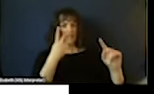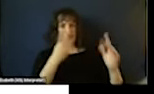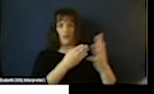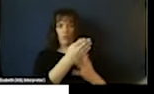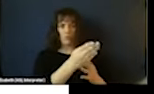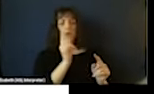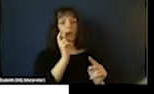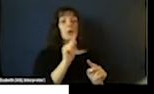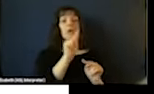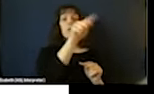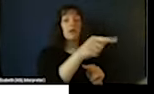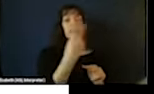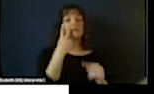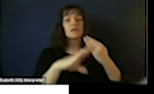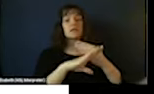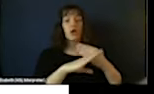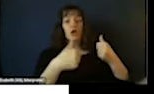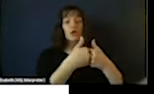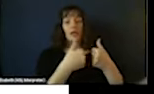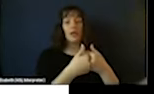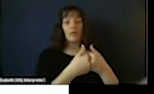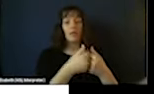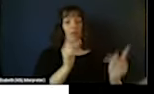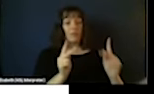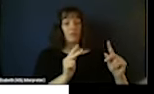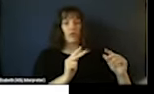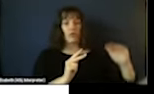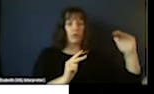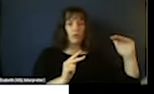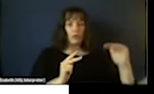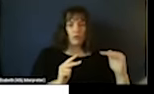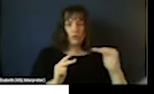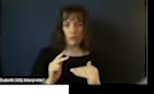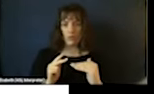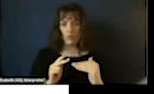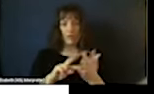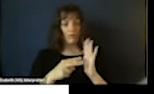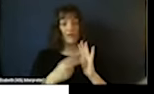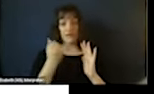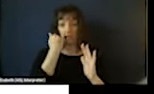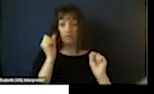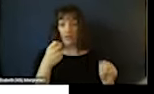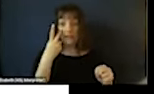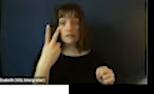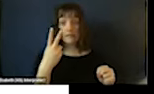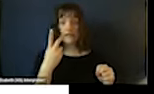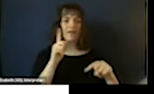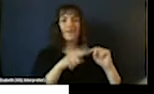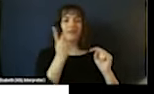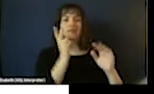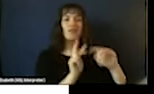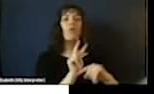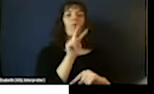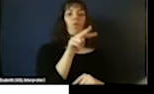all different heights, so not all of them can see the game if they are sighted. And in this scenario, everyone's ability is assumed to be